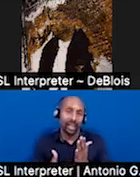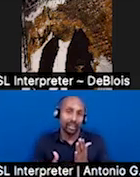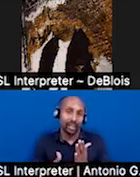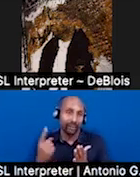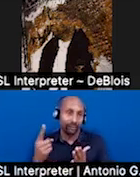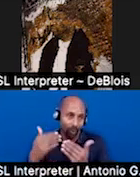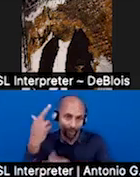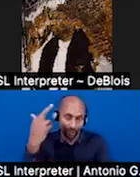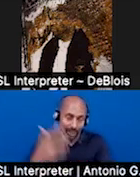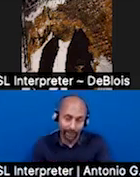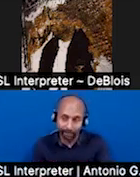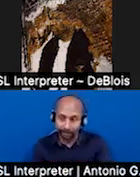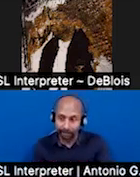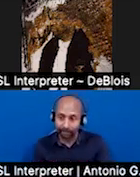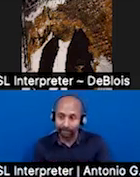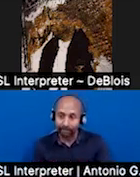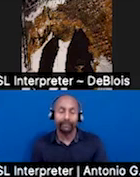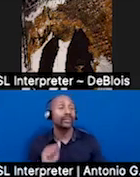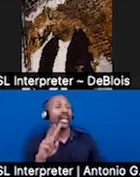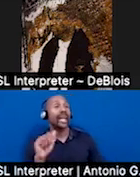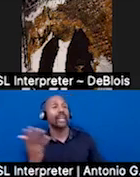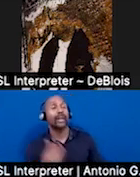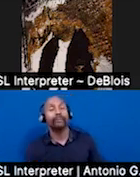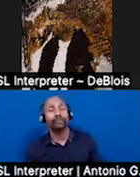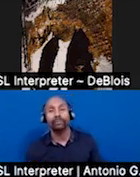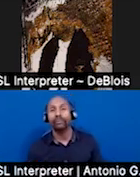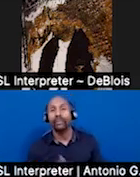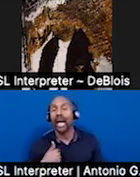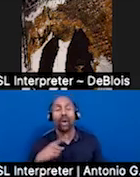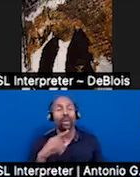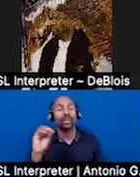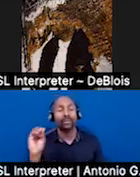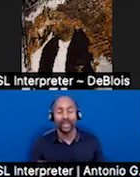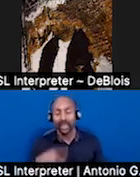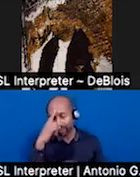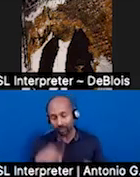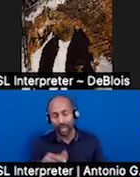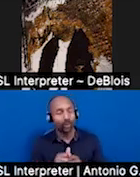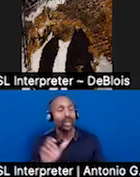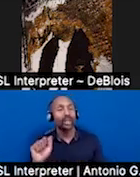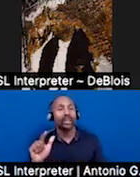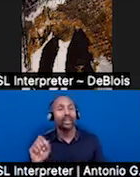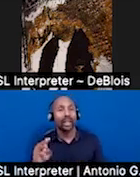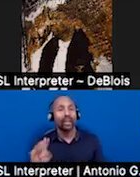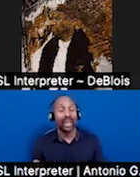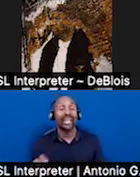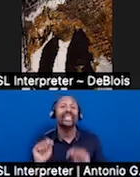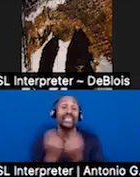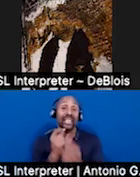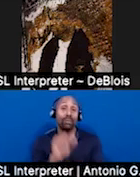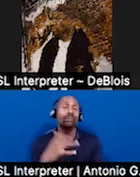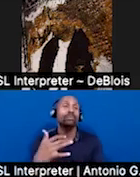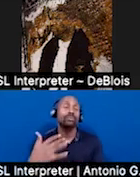This is Ava speaking. I 100% agree with Salome. Teamwork is so imperative for all of us to be